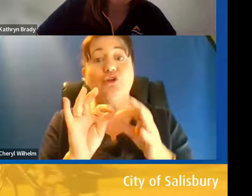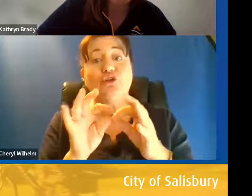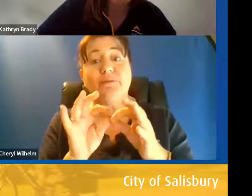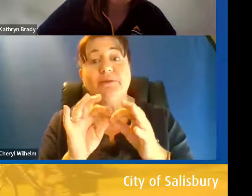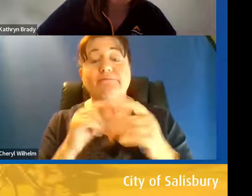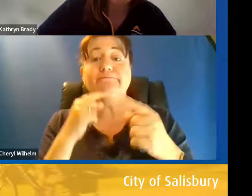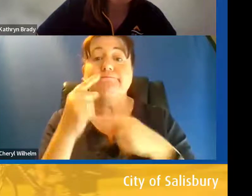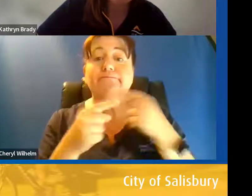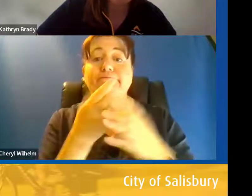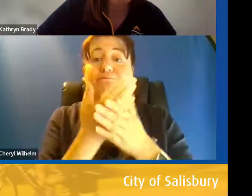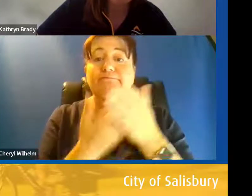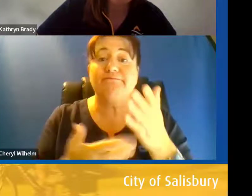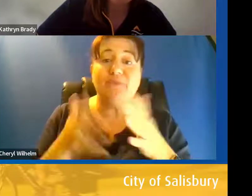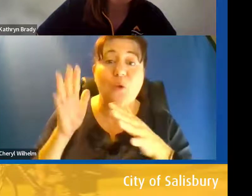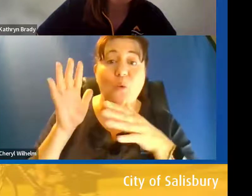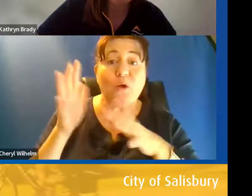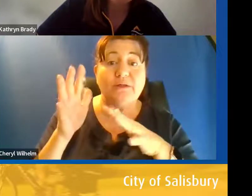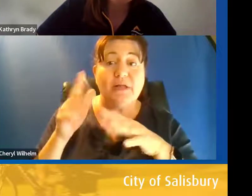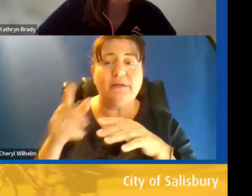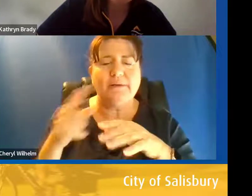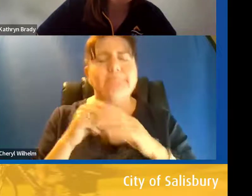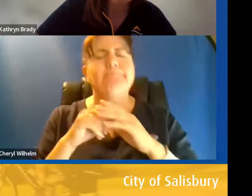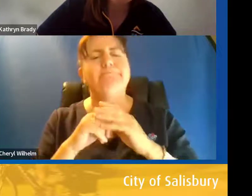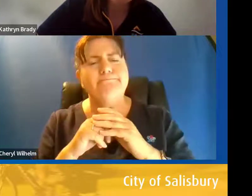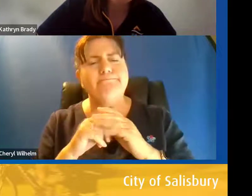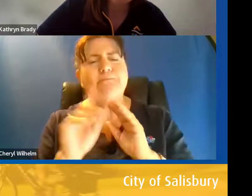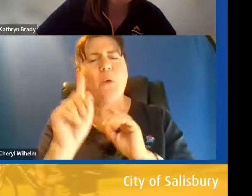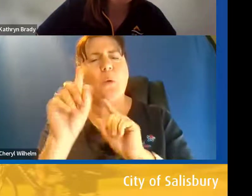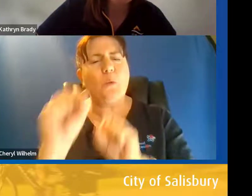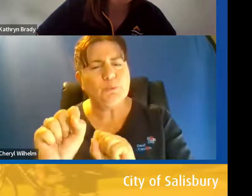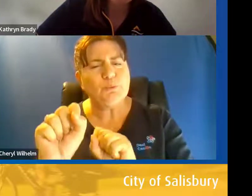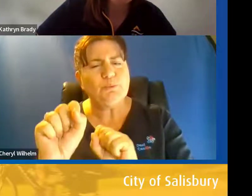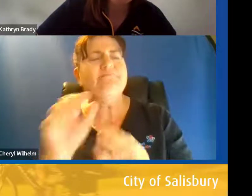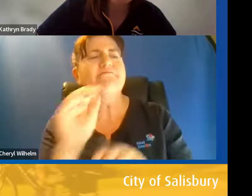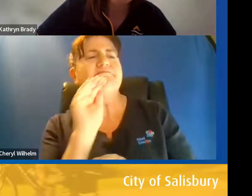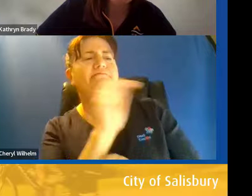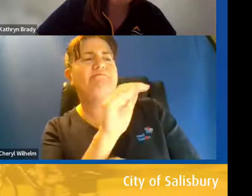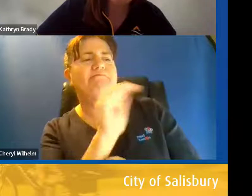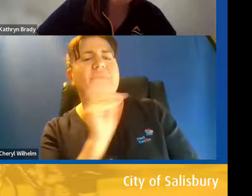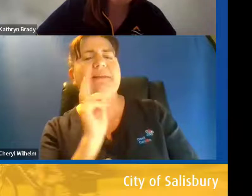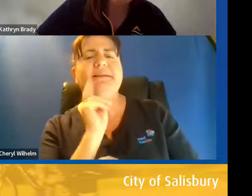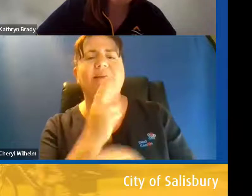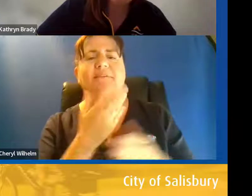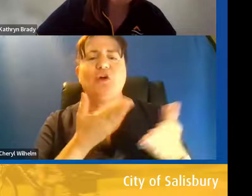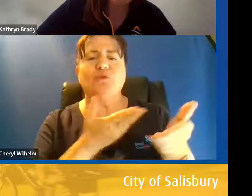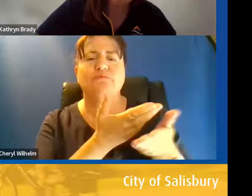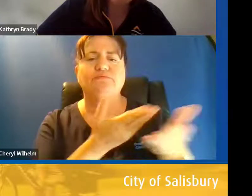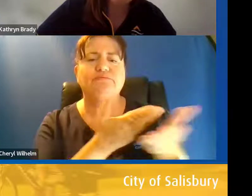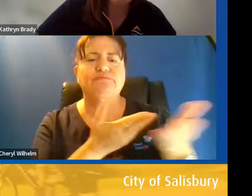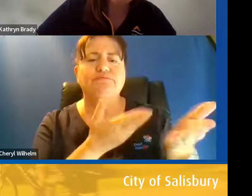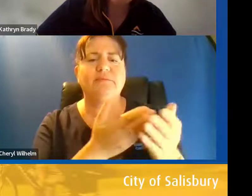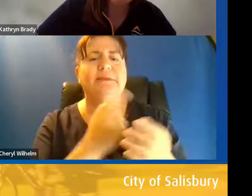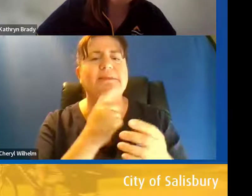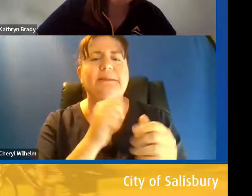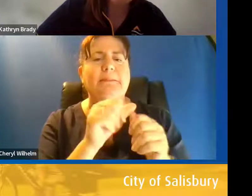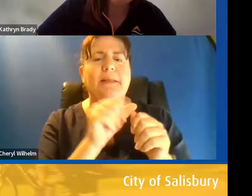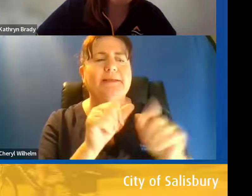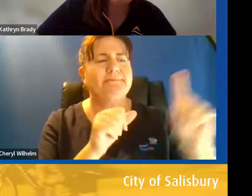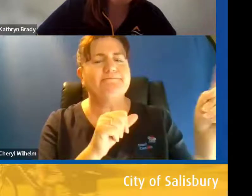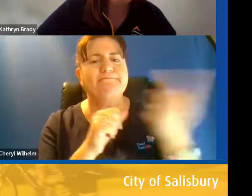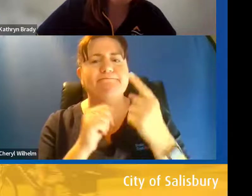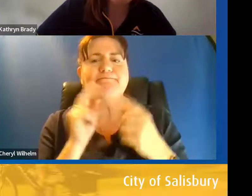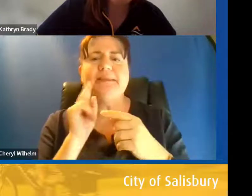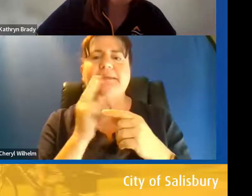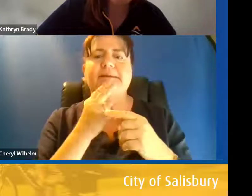if we could have a hearing interpreter to come and do the storytelling. And so we put that on hold and we sort